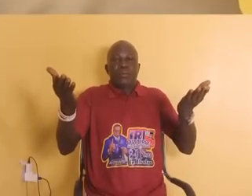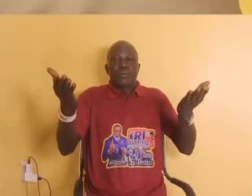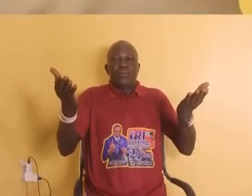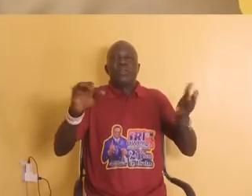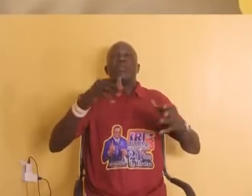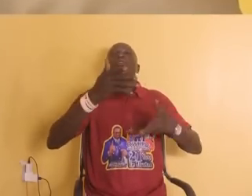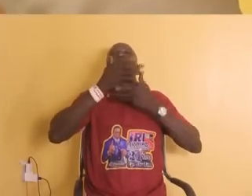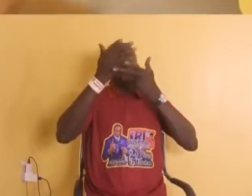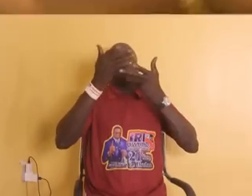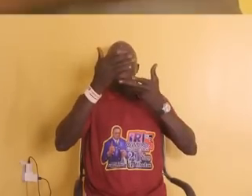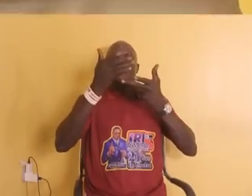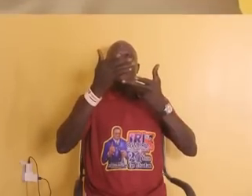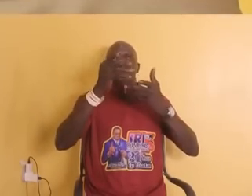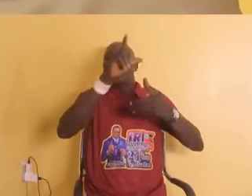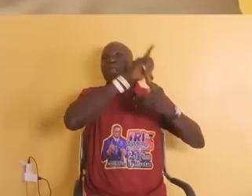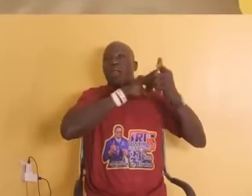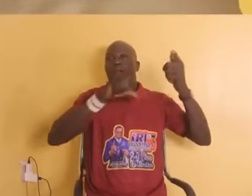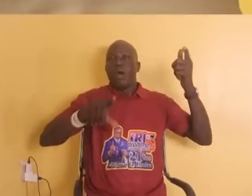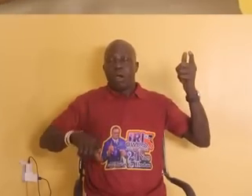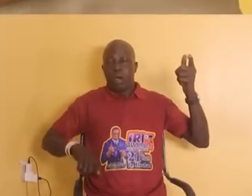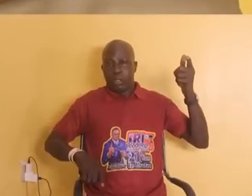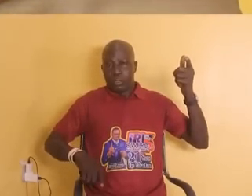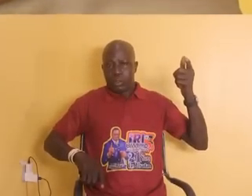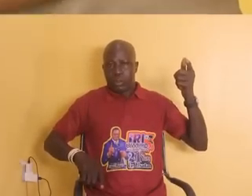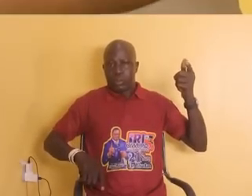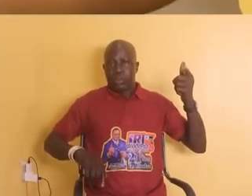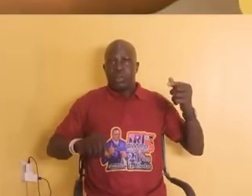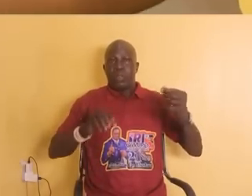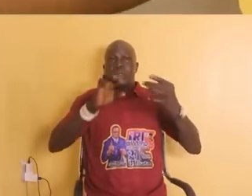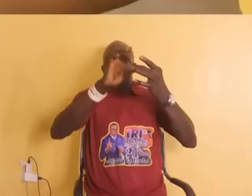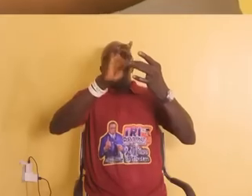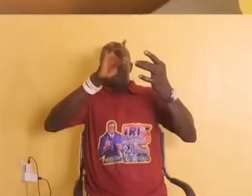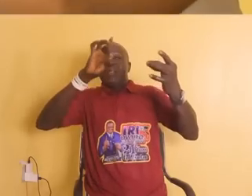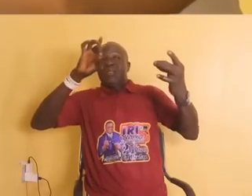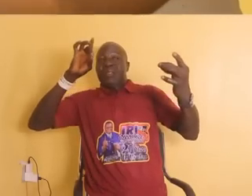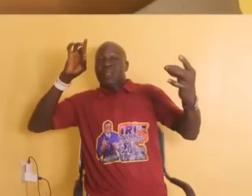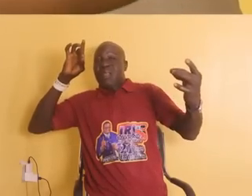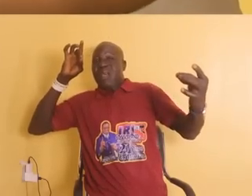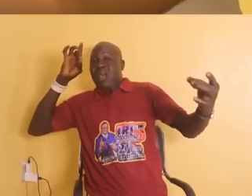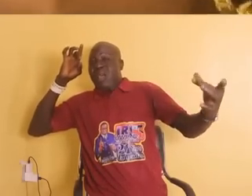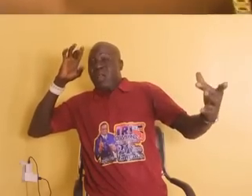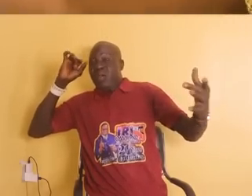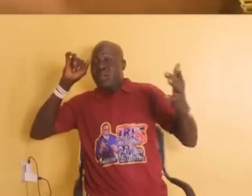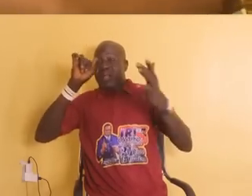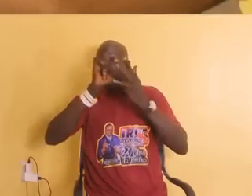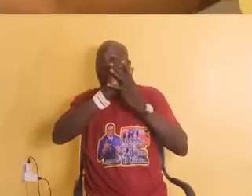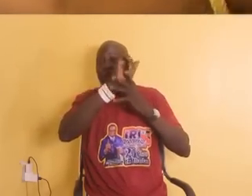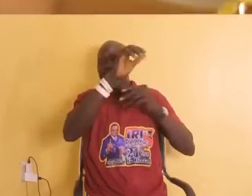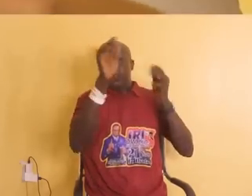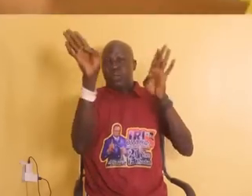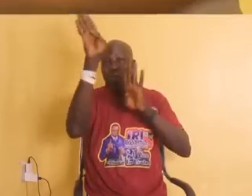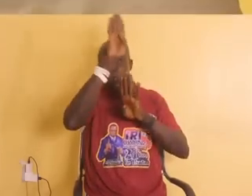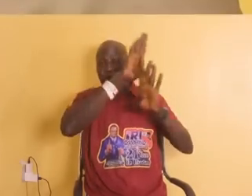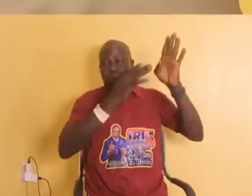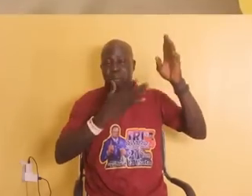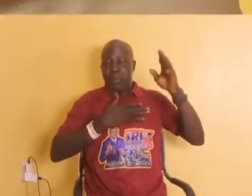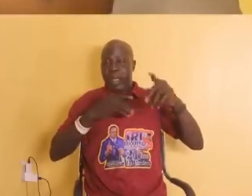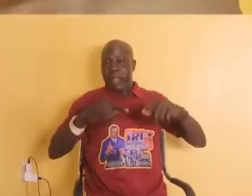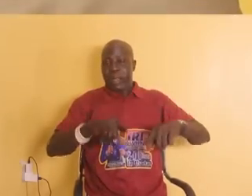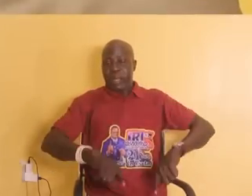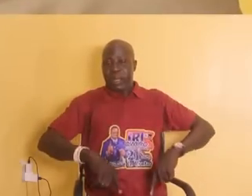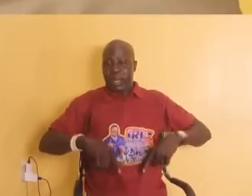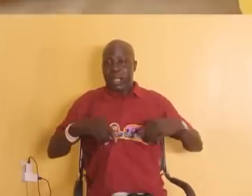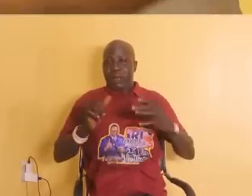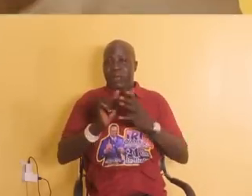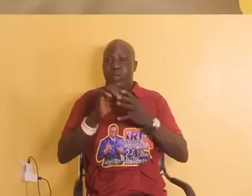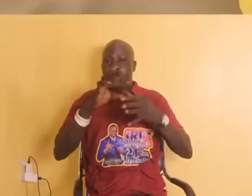E pariwo. Oluwa. Lord. Offer airi ti man yo aye yen lelo. Visible arrow that torments my life. Meme ma